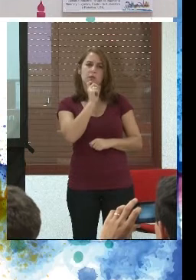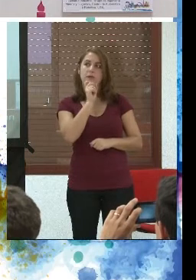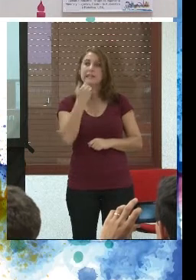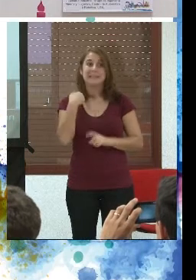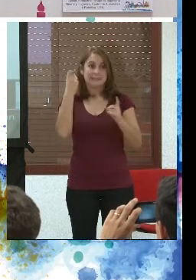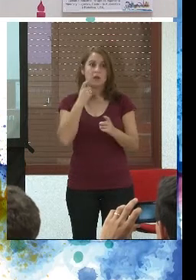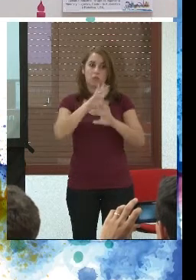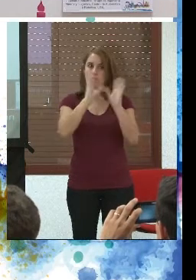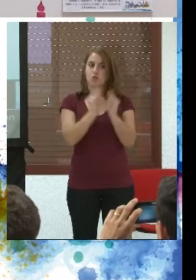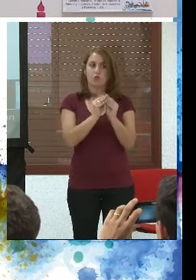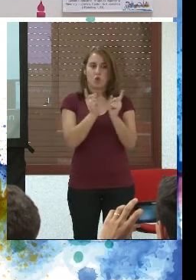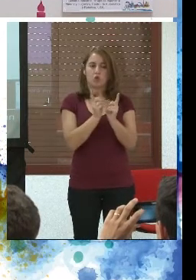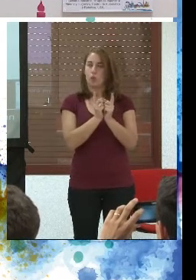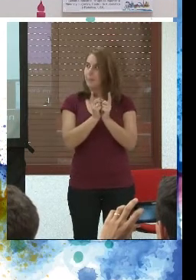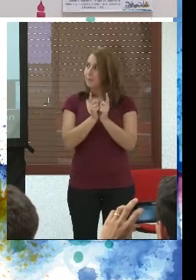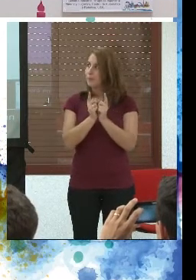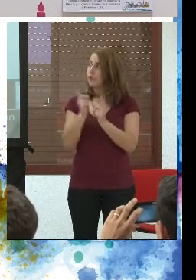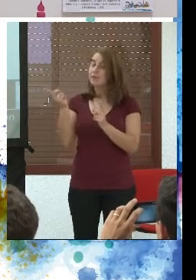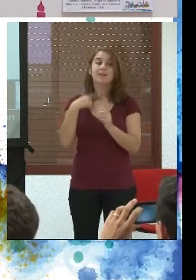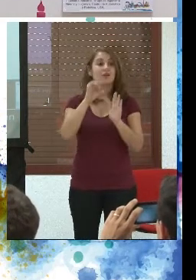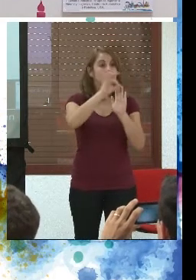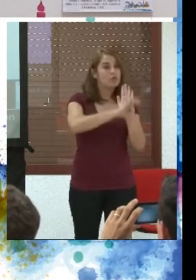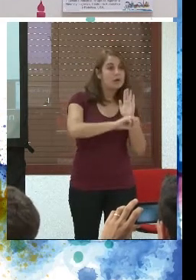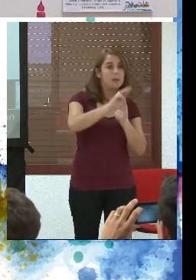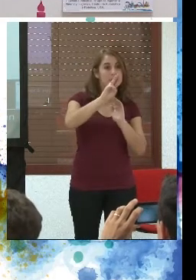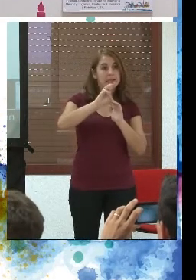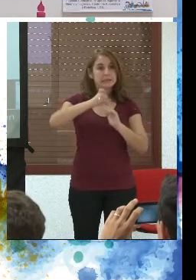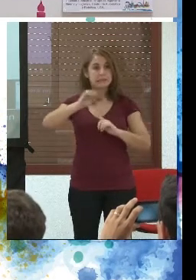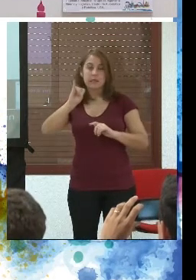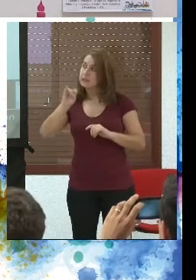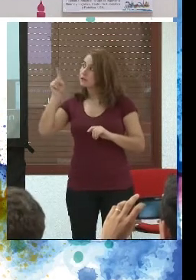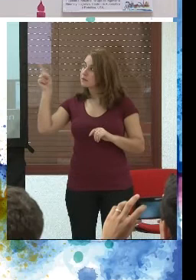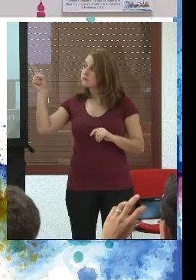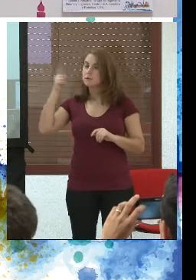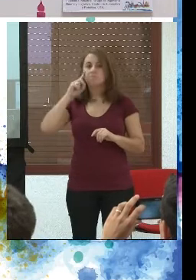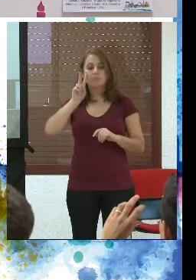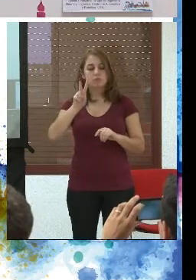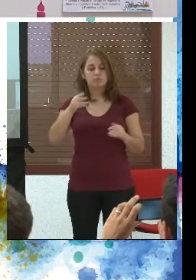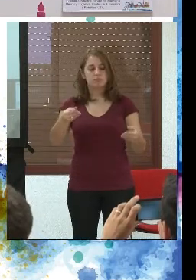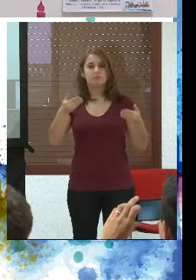complex system, and I tried to summarize it here. So the software gives us